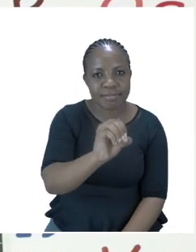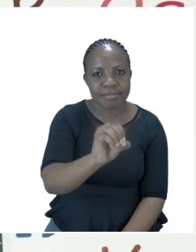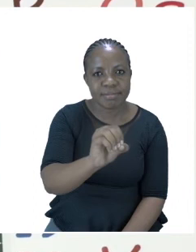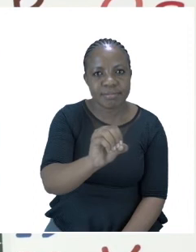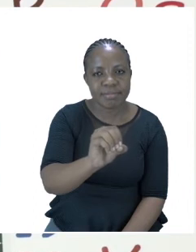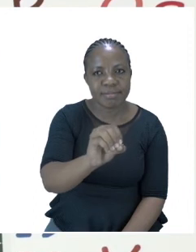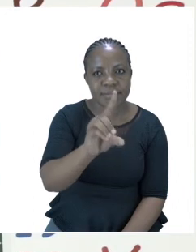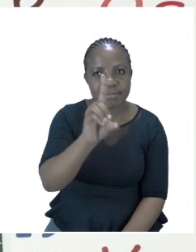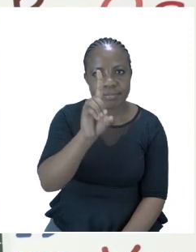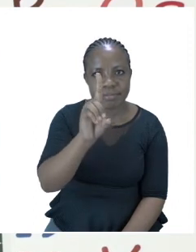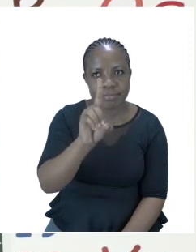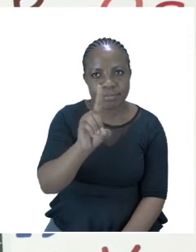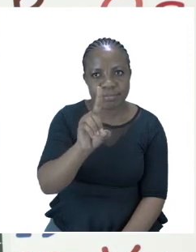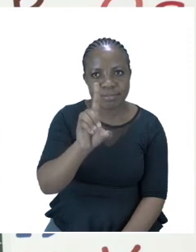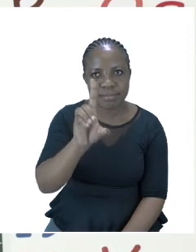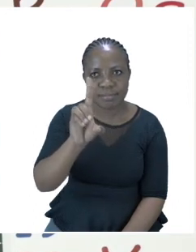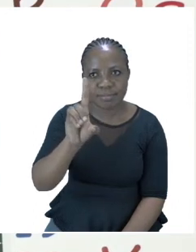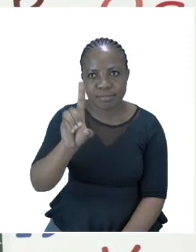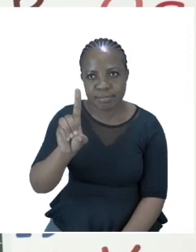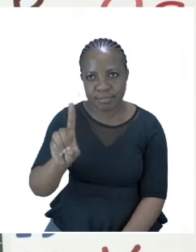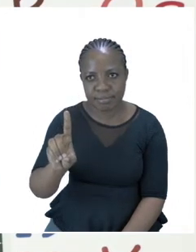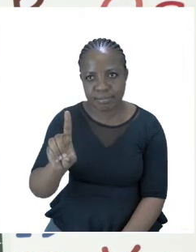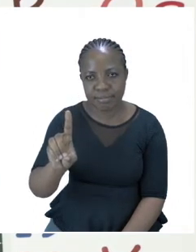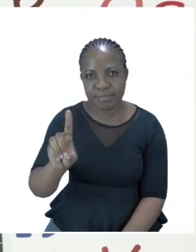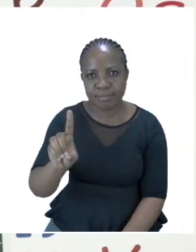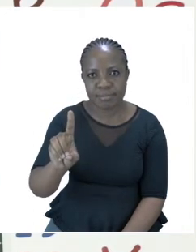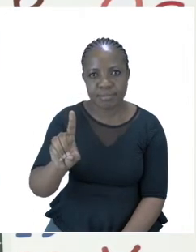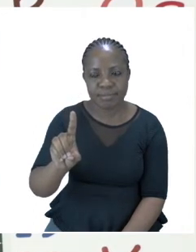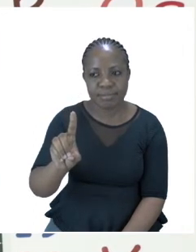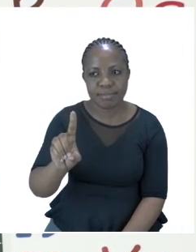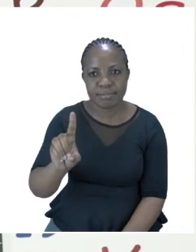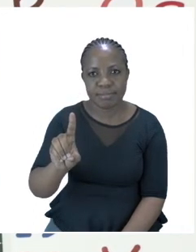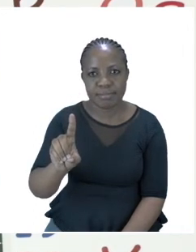which has double D. Odd.